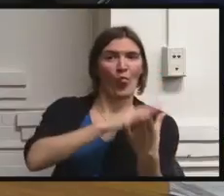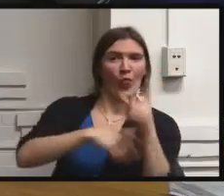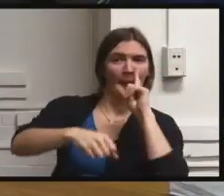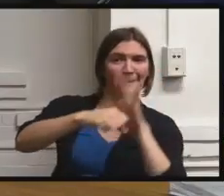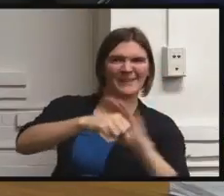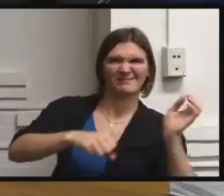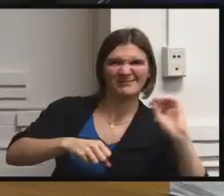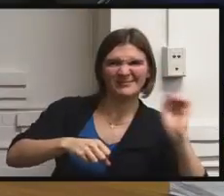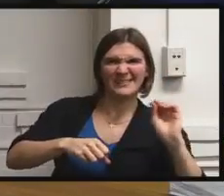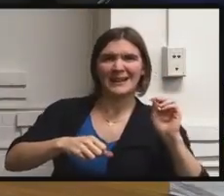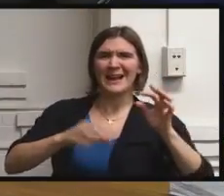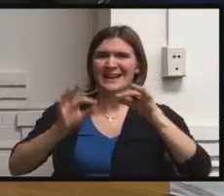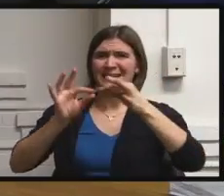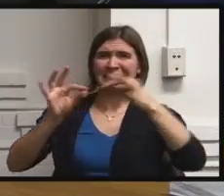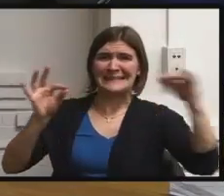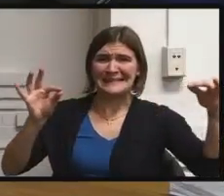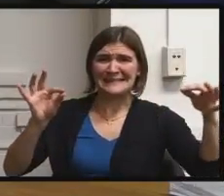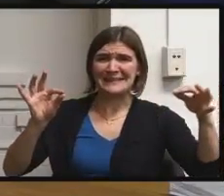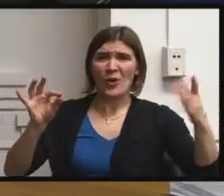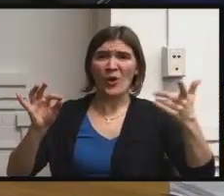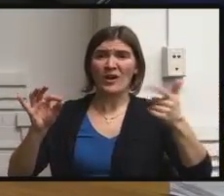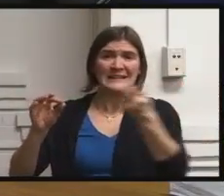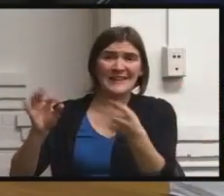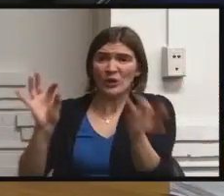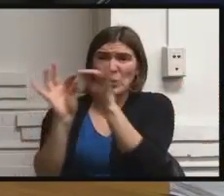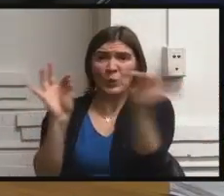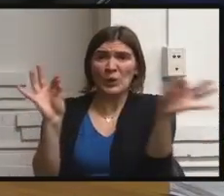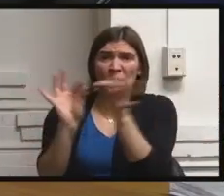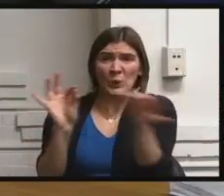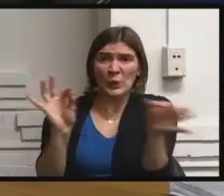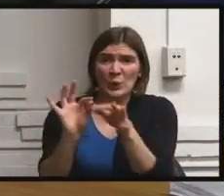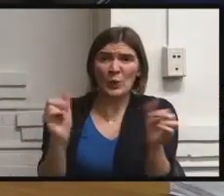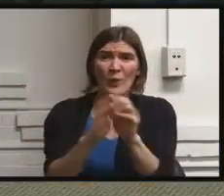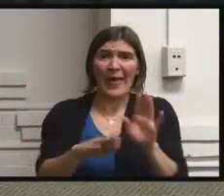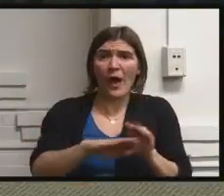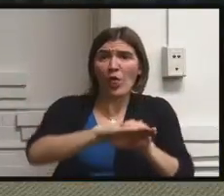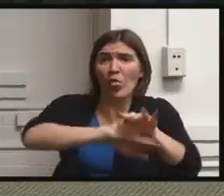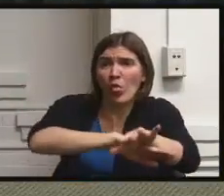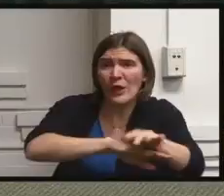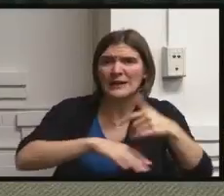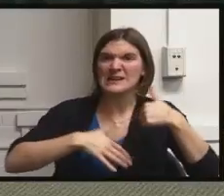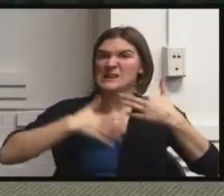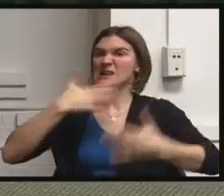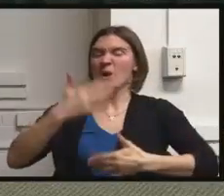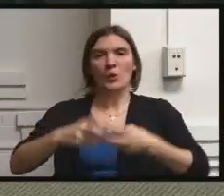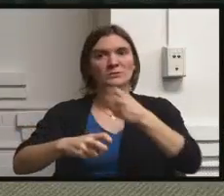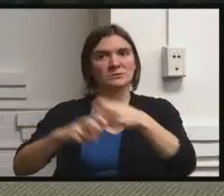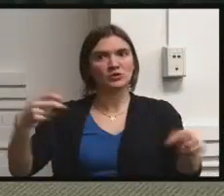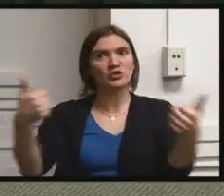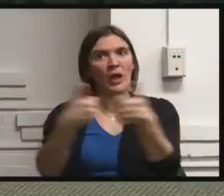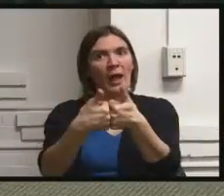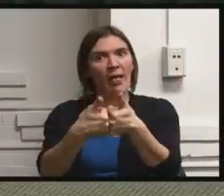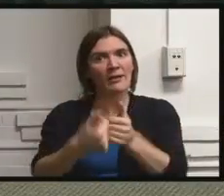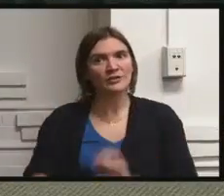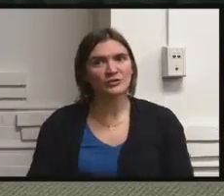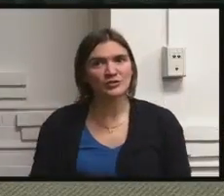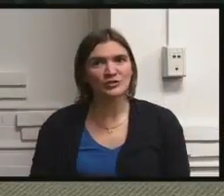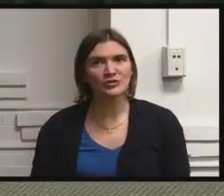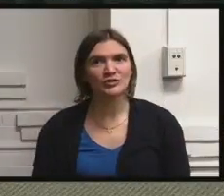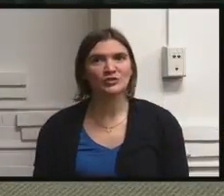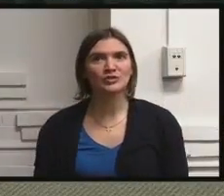to parse it out into different pieces. It's not slanted. And on top of that,